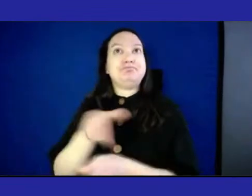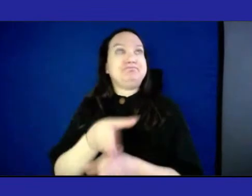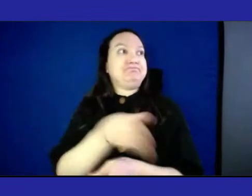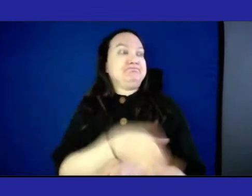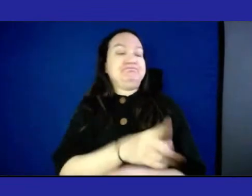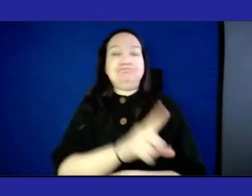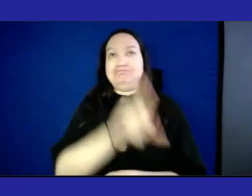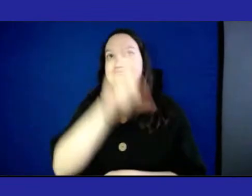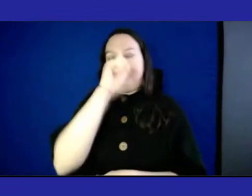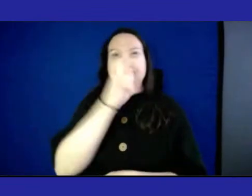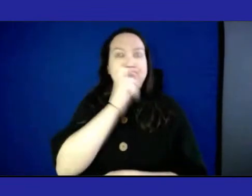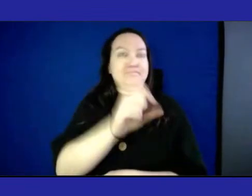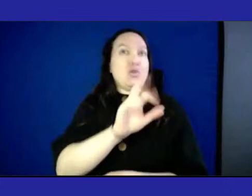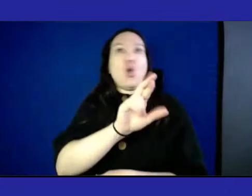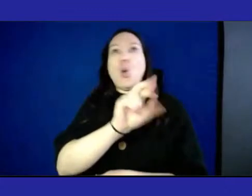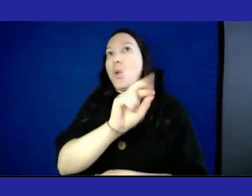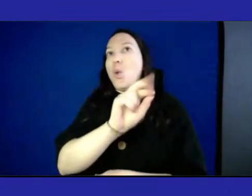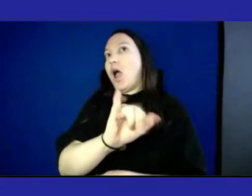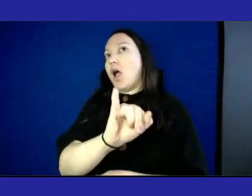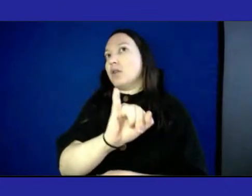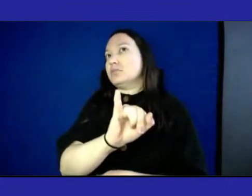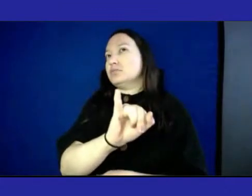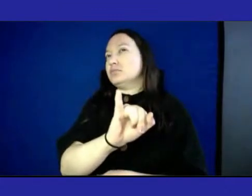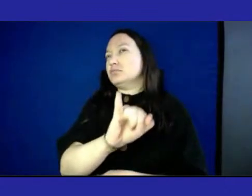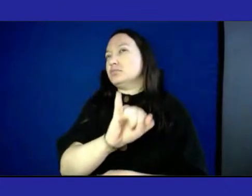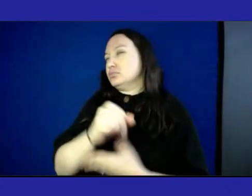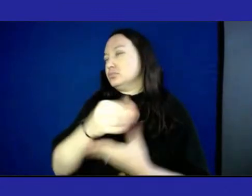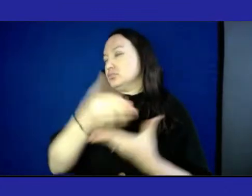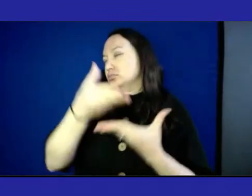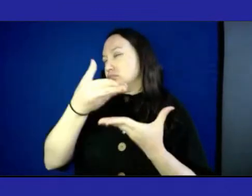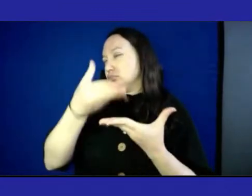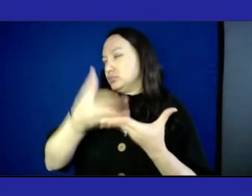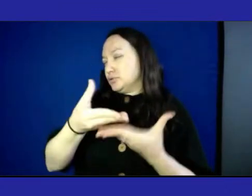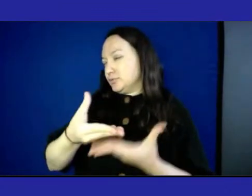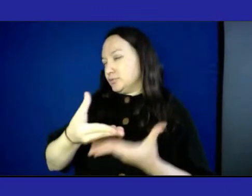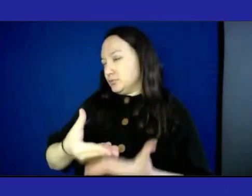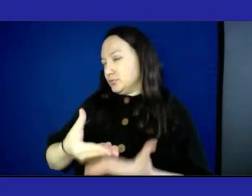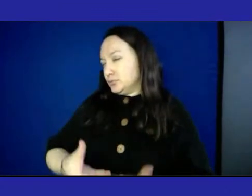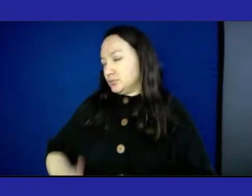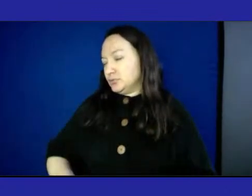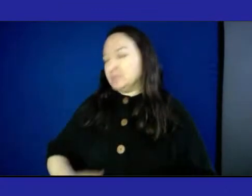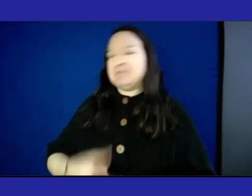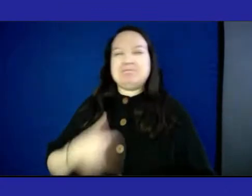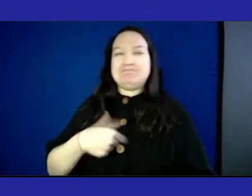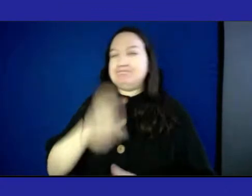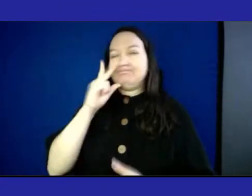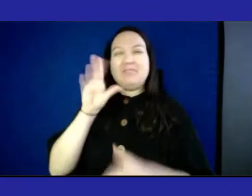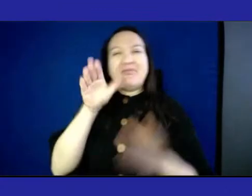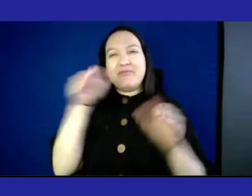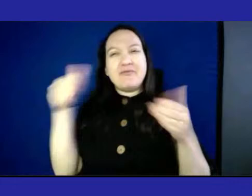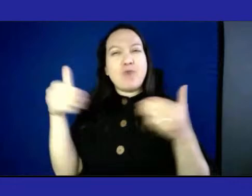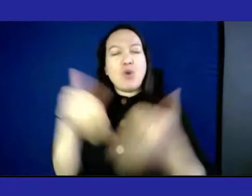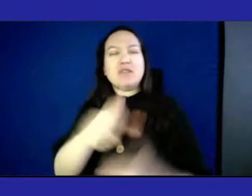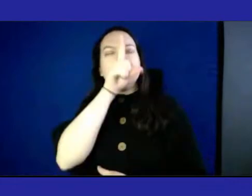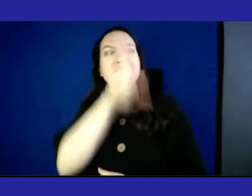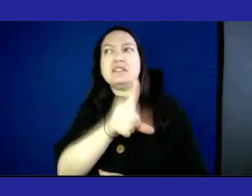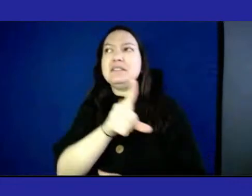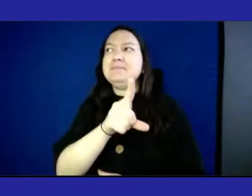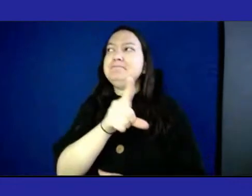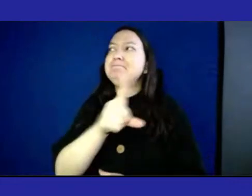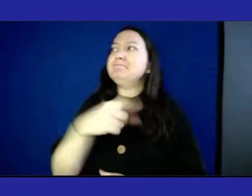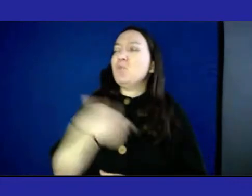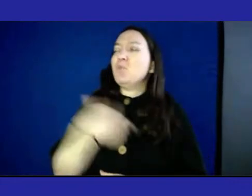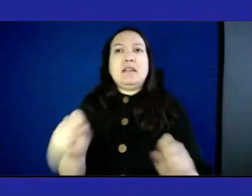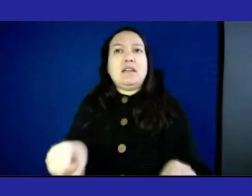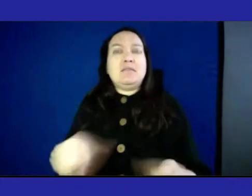that the ROI has been as well documented, nor have I seen the focus from it. So I think it really allows us to be